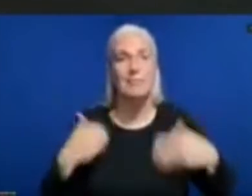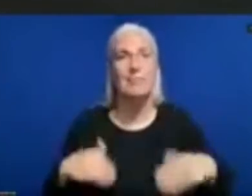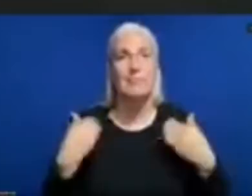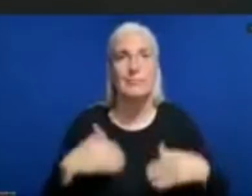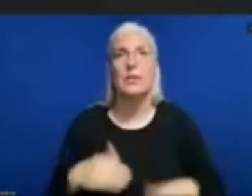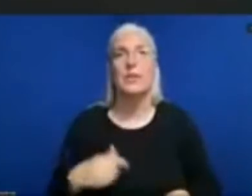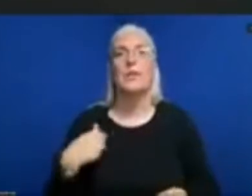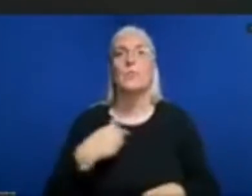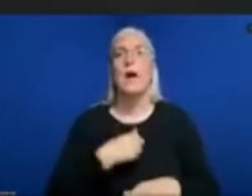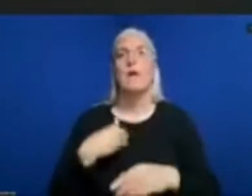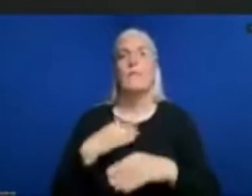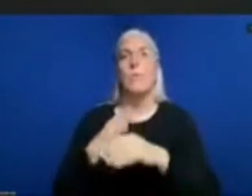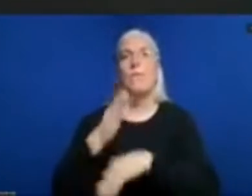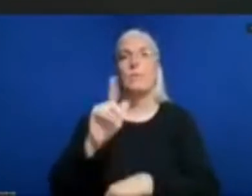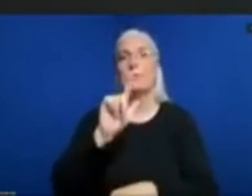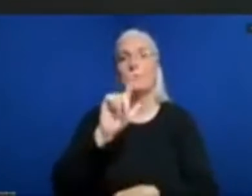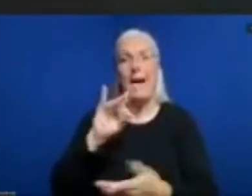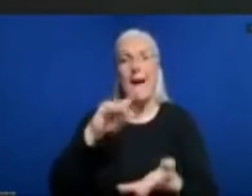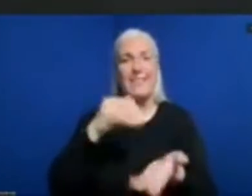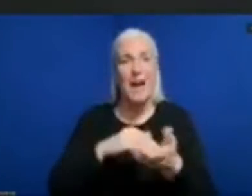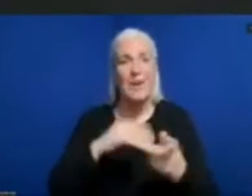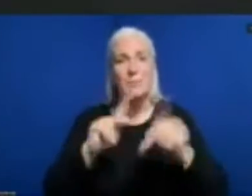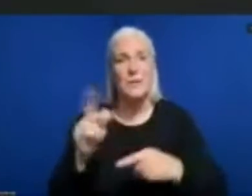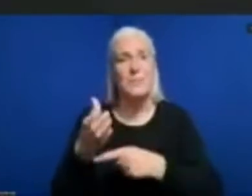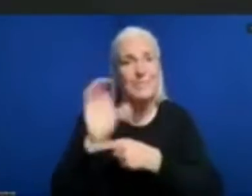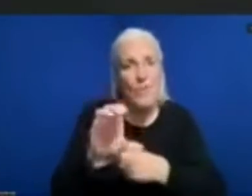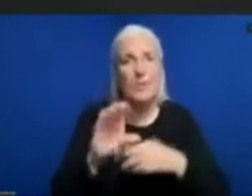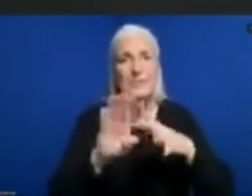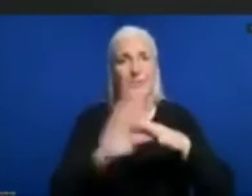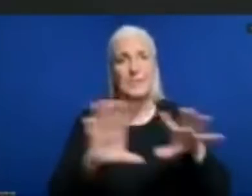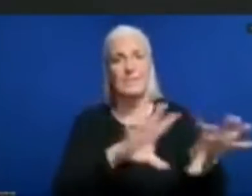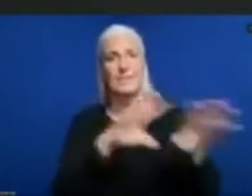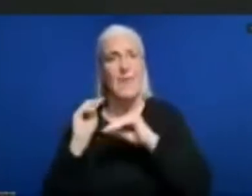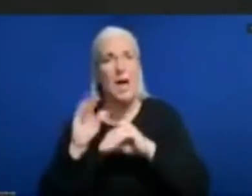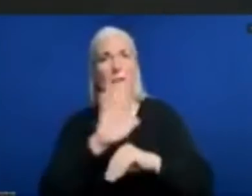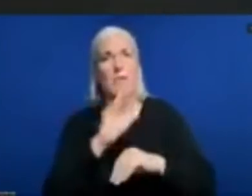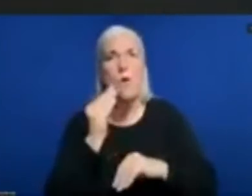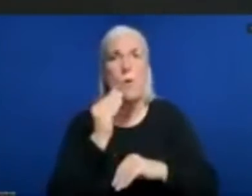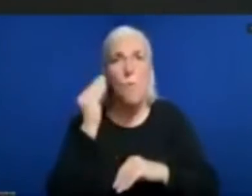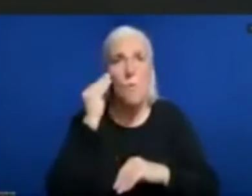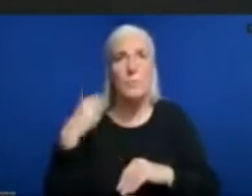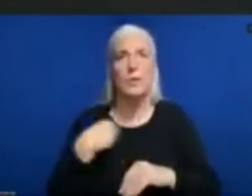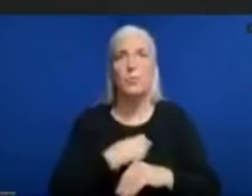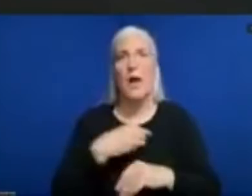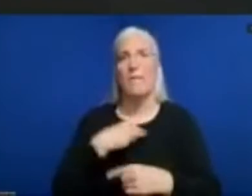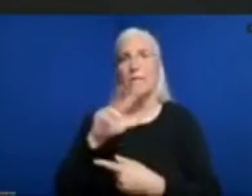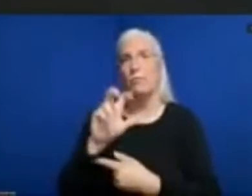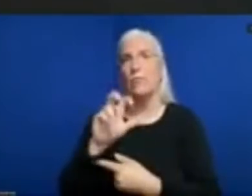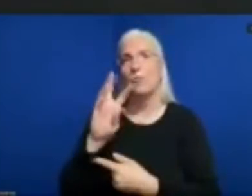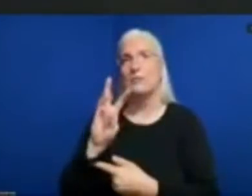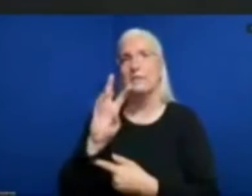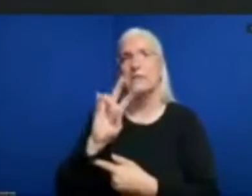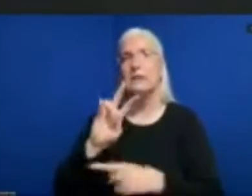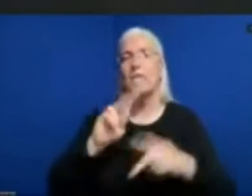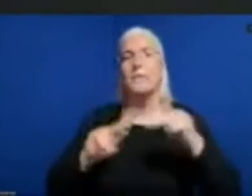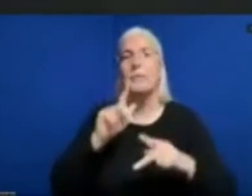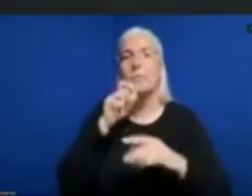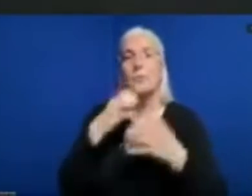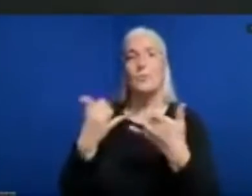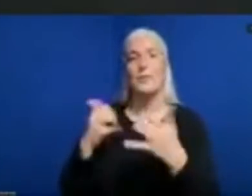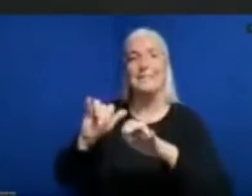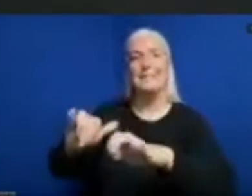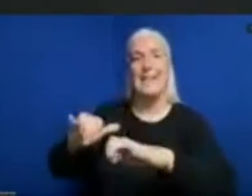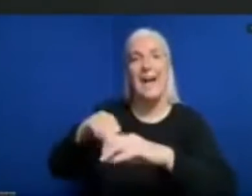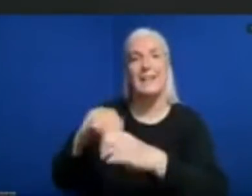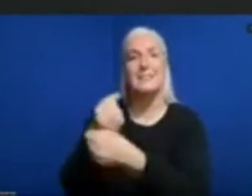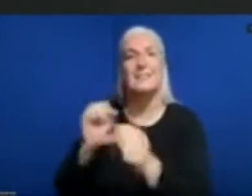Of those, 367 evacuees are currently staying in 4 temporary shelters around the fire. Damage inspectors are